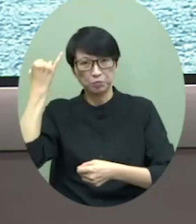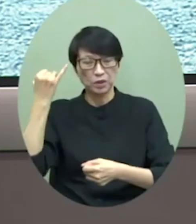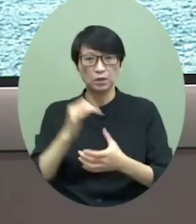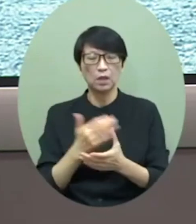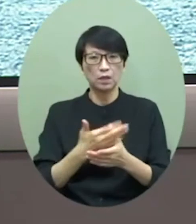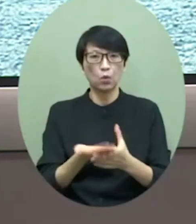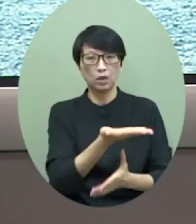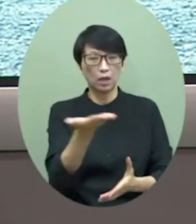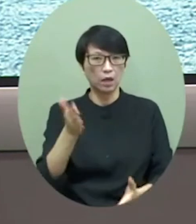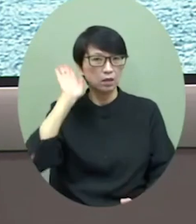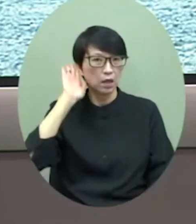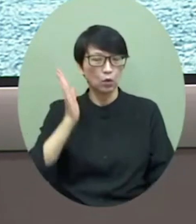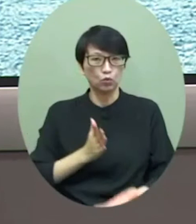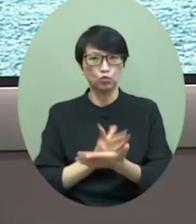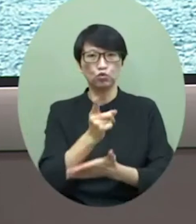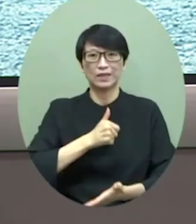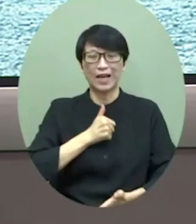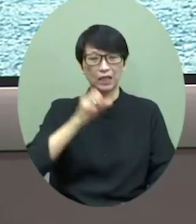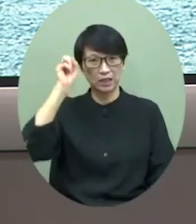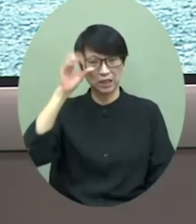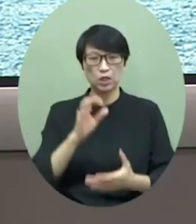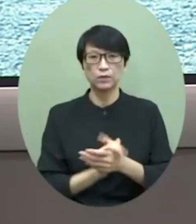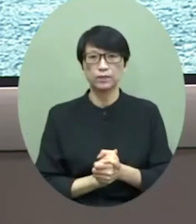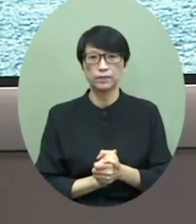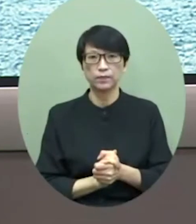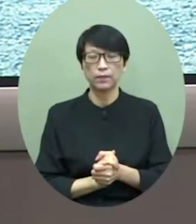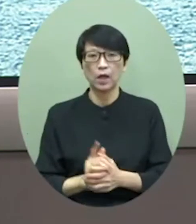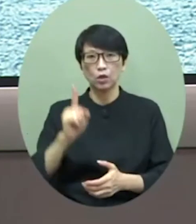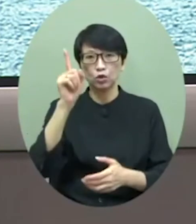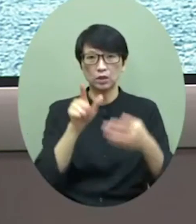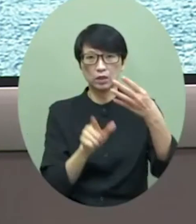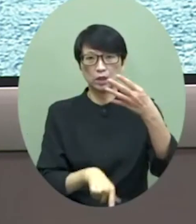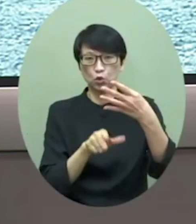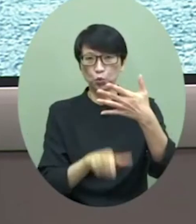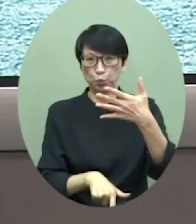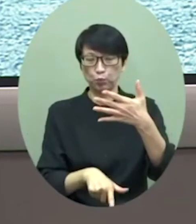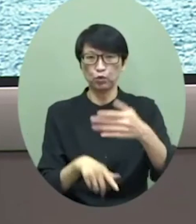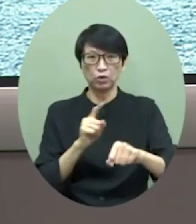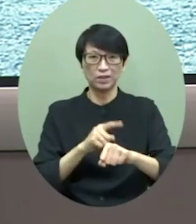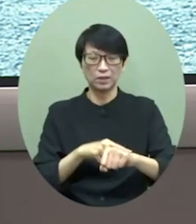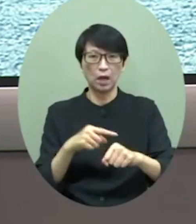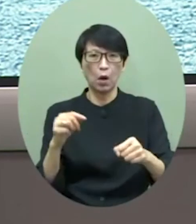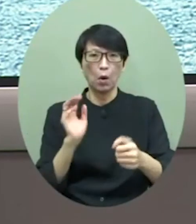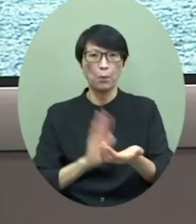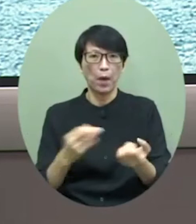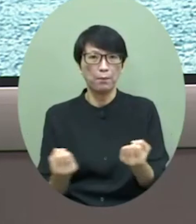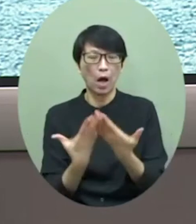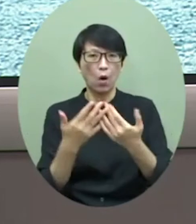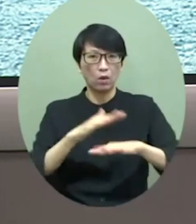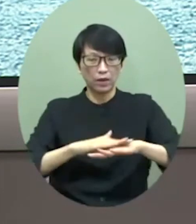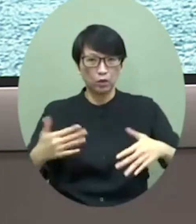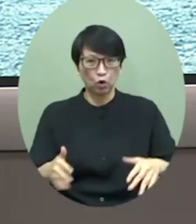of transmission may go on for several weeks or even longer, as you have heard from the experts. And then, from